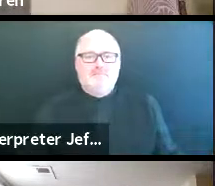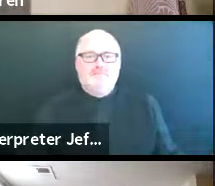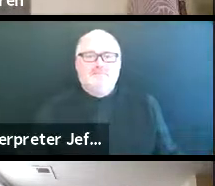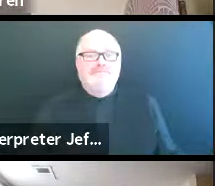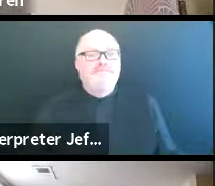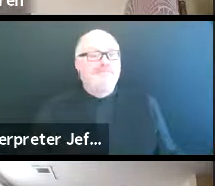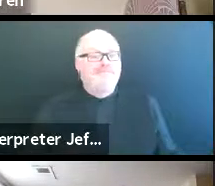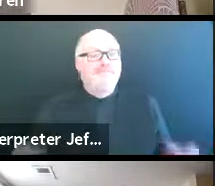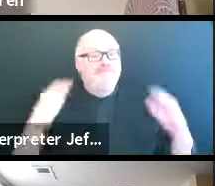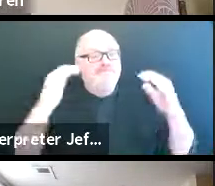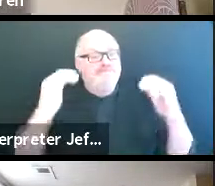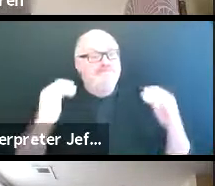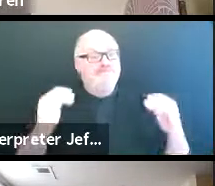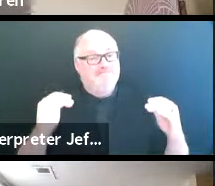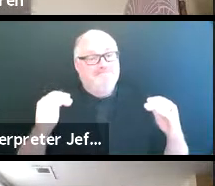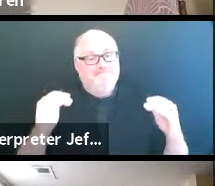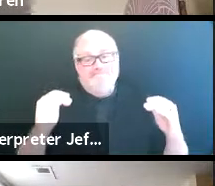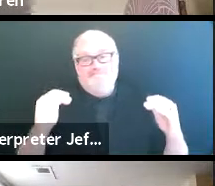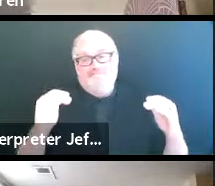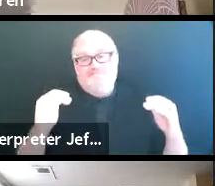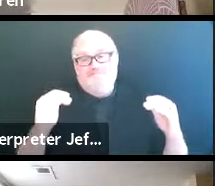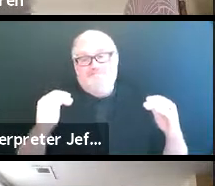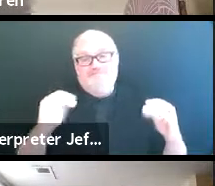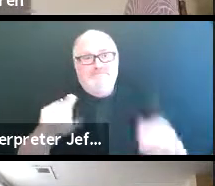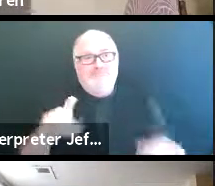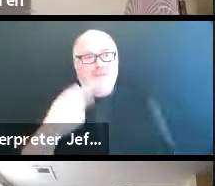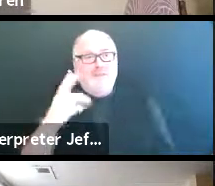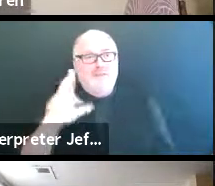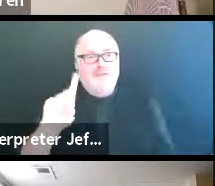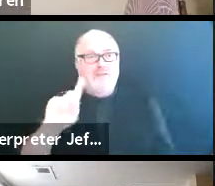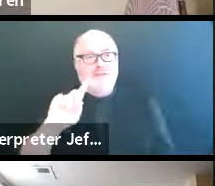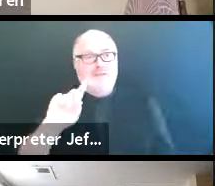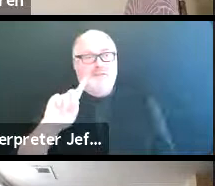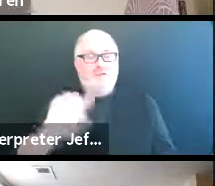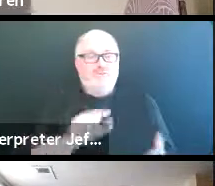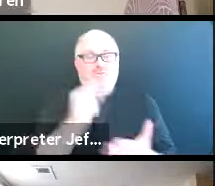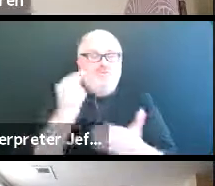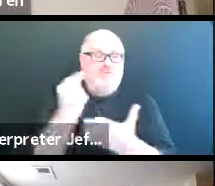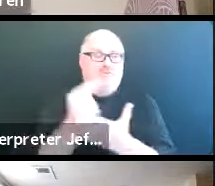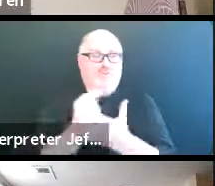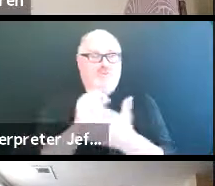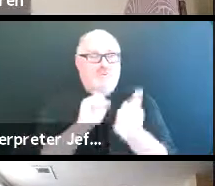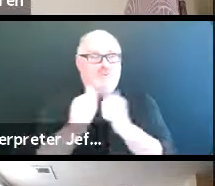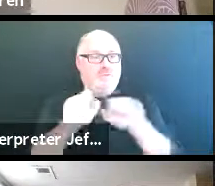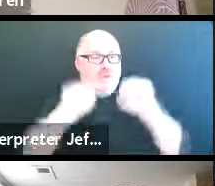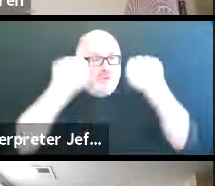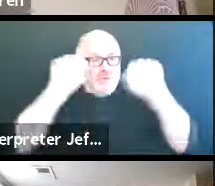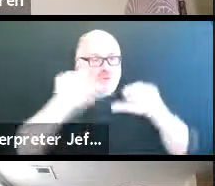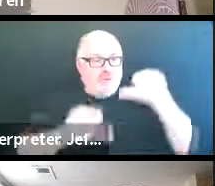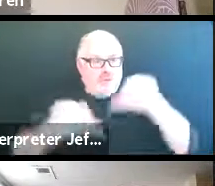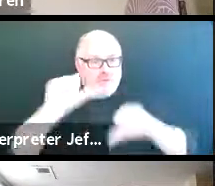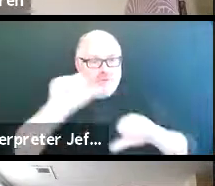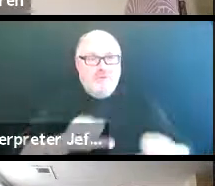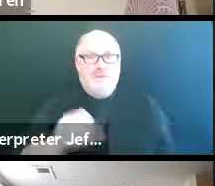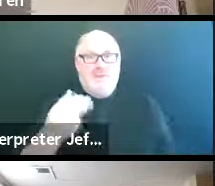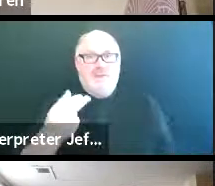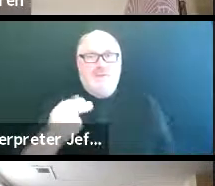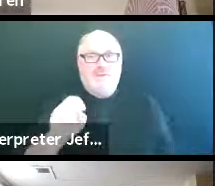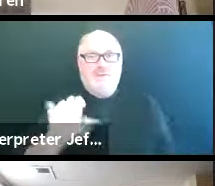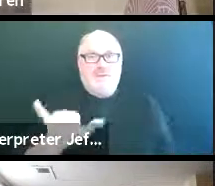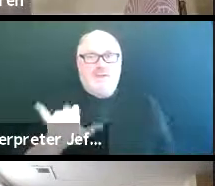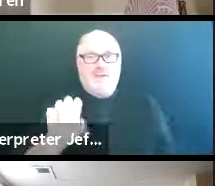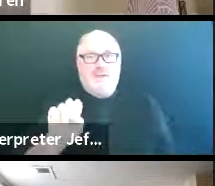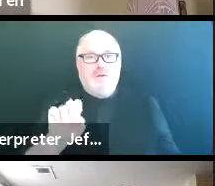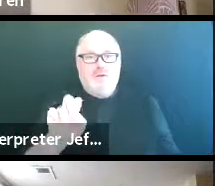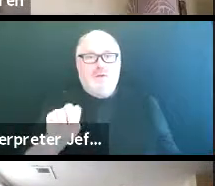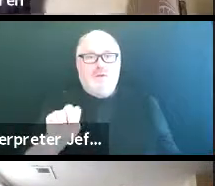Okay, our next doctoral graduate from Sport and Exercise Science is Hoyun Young.